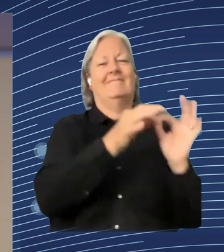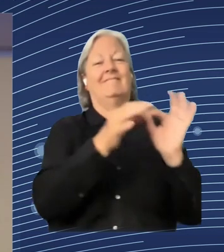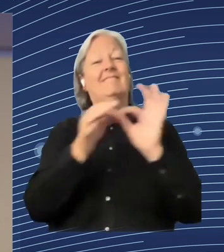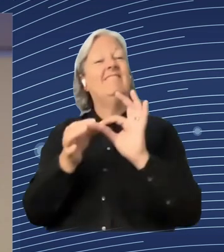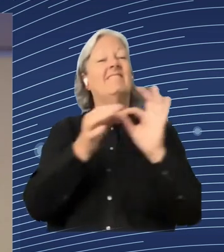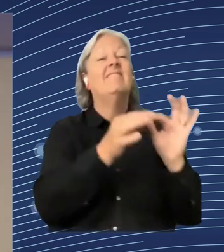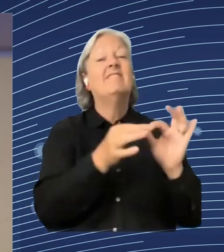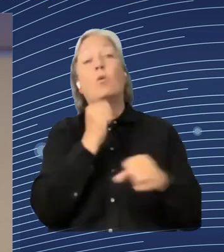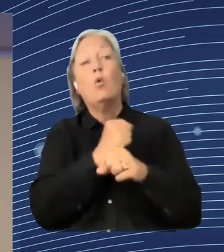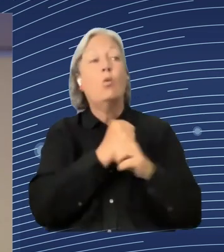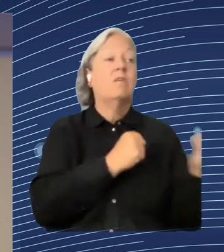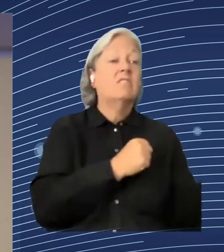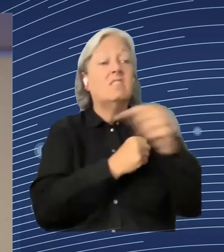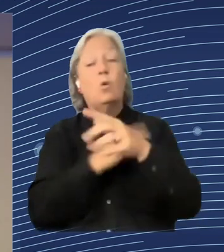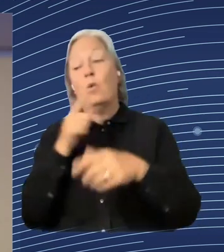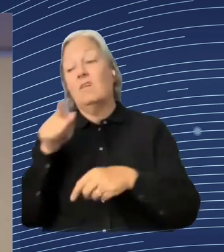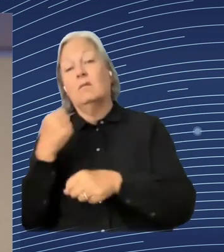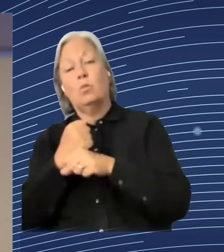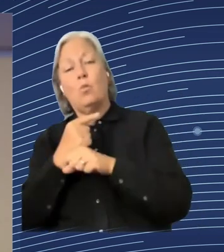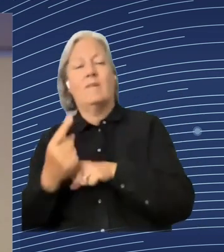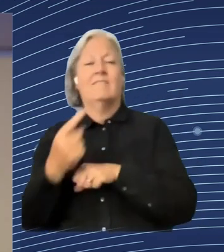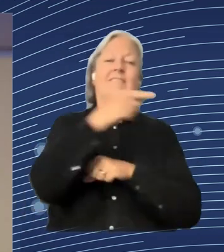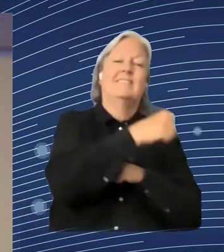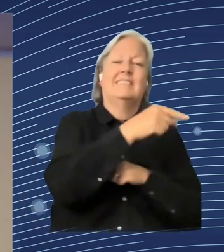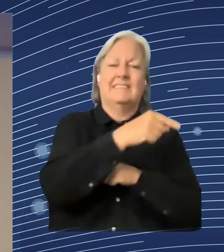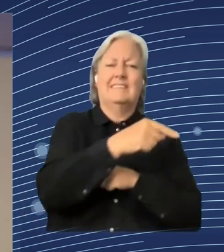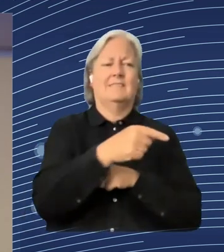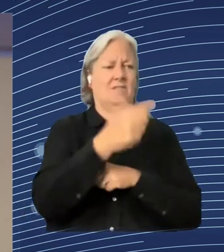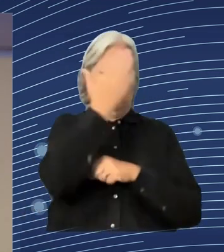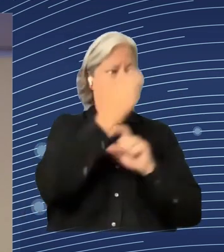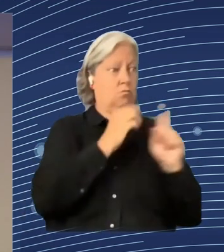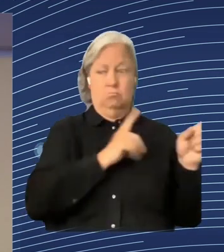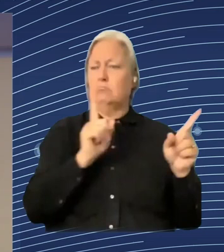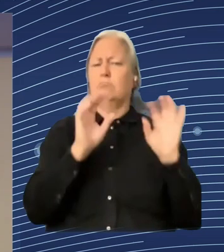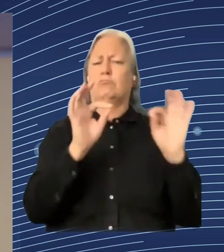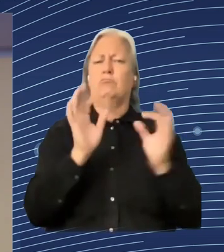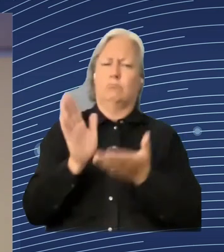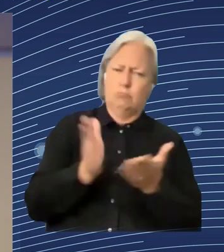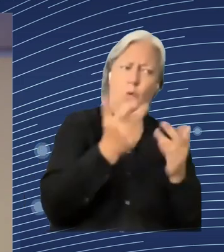in Belgium or vice versa, to identify them. It's really, really hard because they don't know